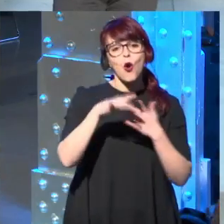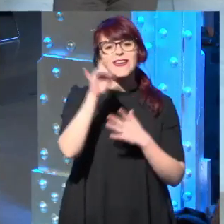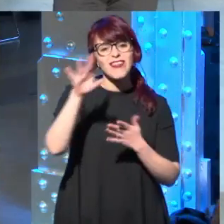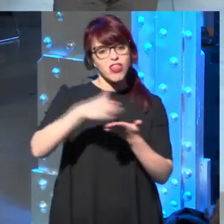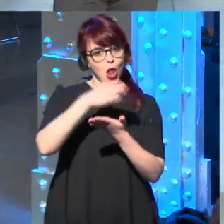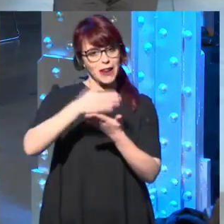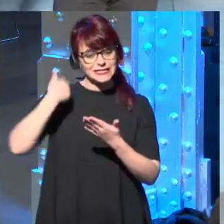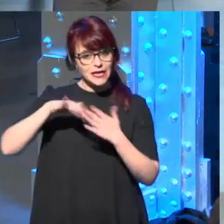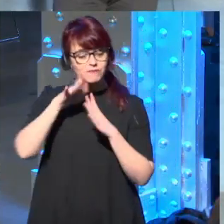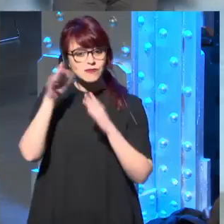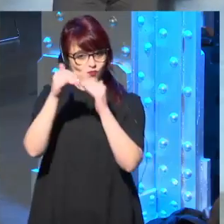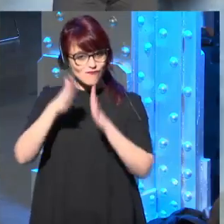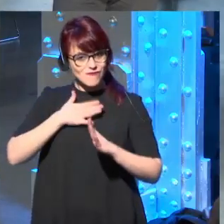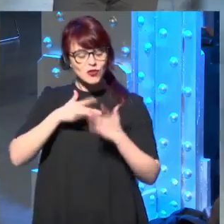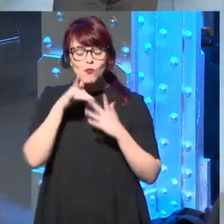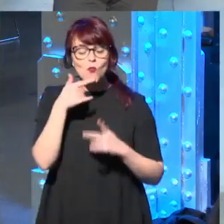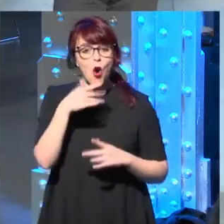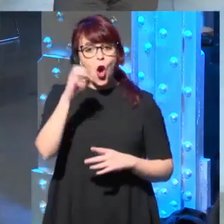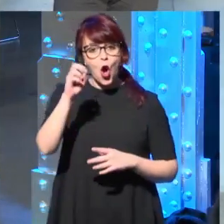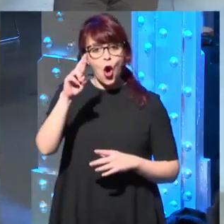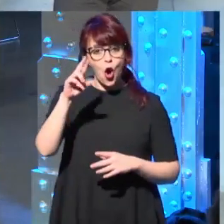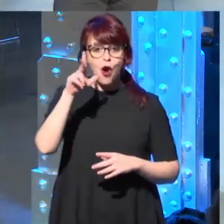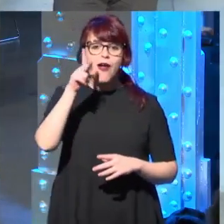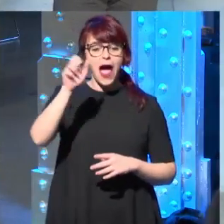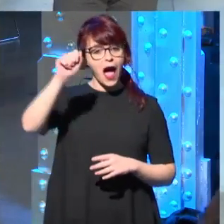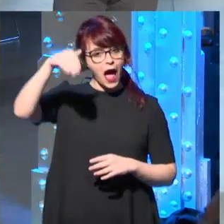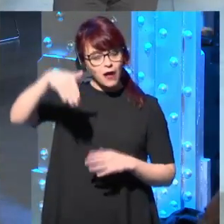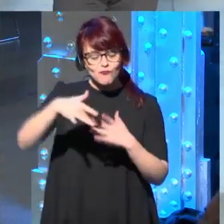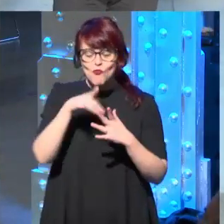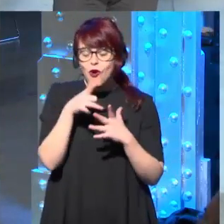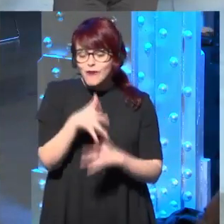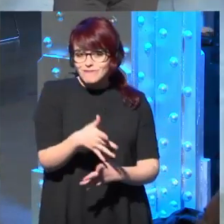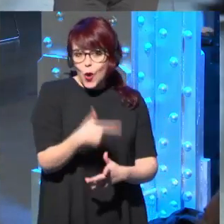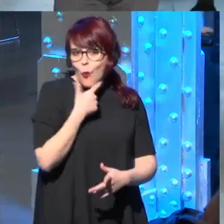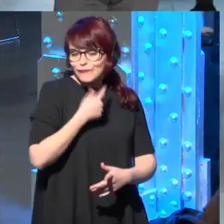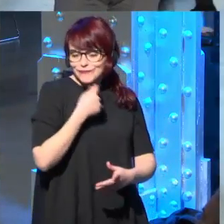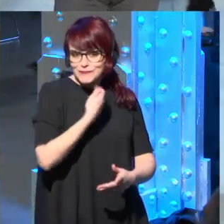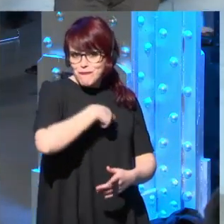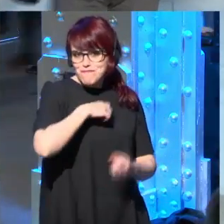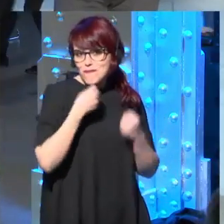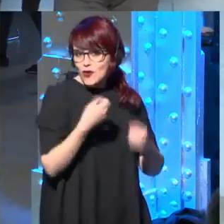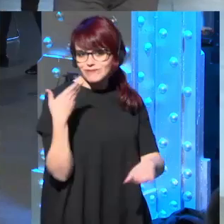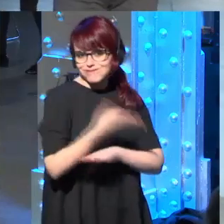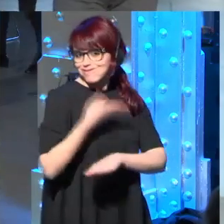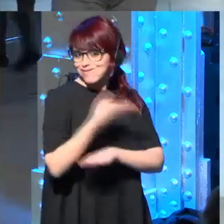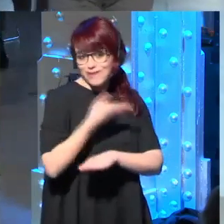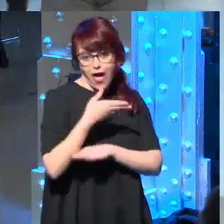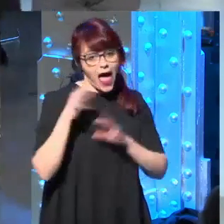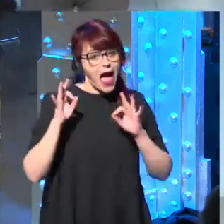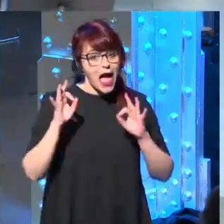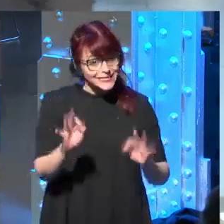have published 15 of his novels. He is a great admirer of Spain. He comes to Spain very often.